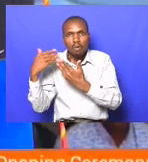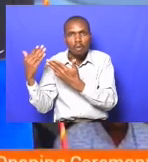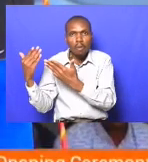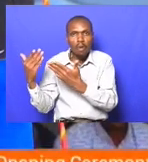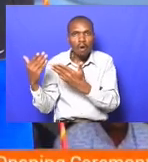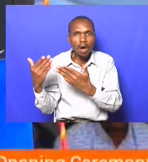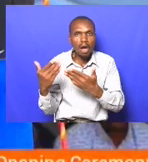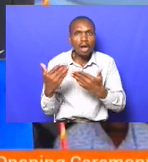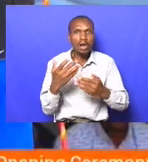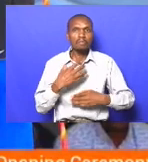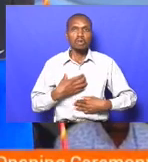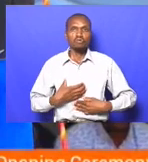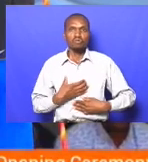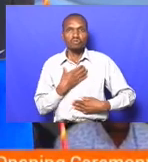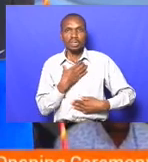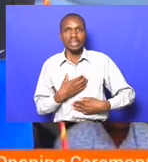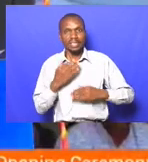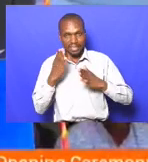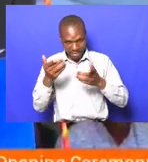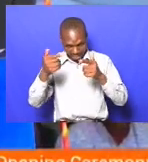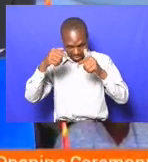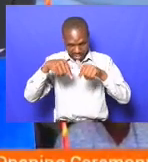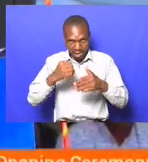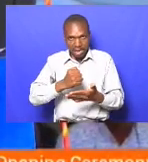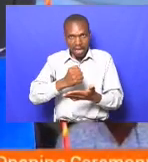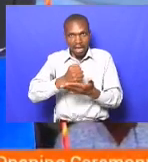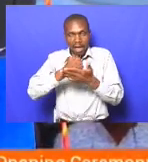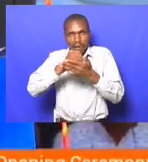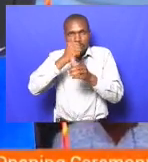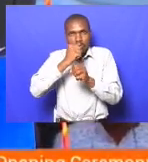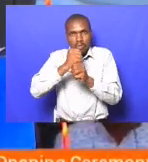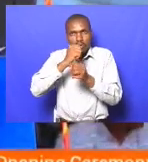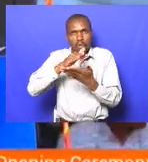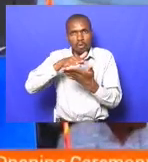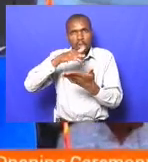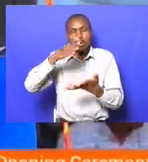investors who will help us do more value addition.